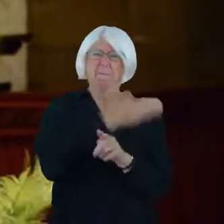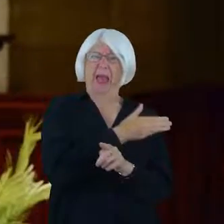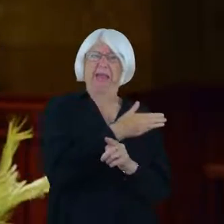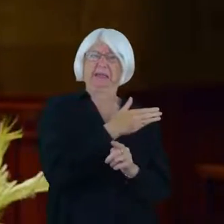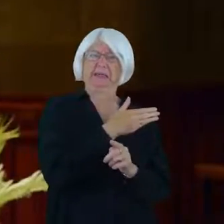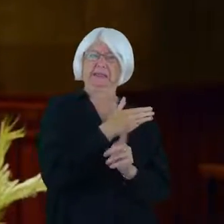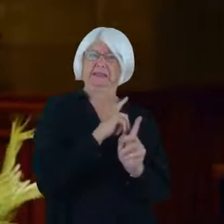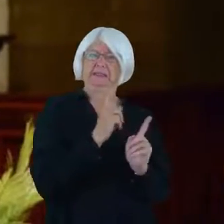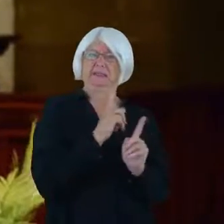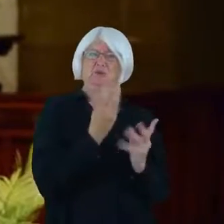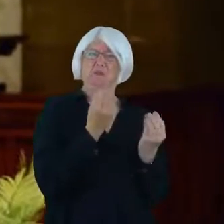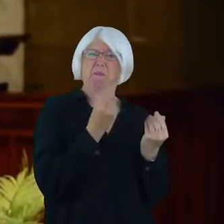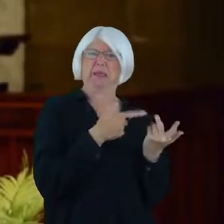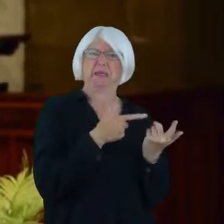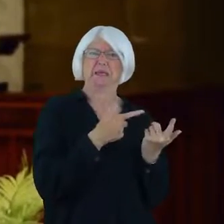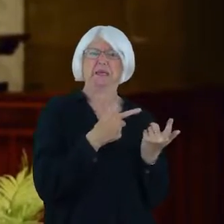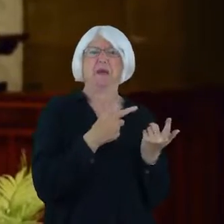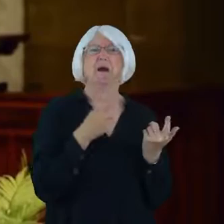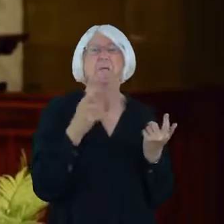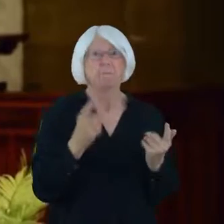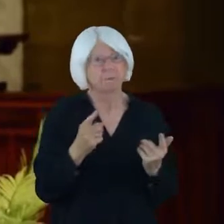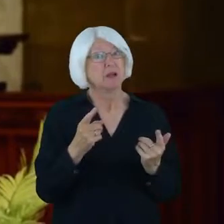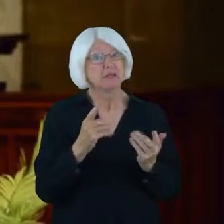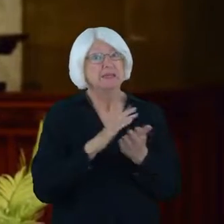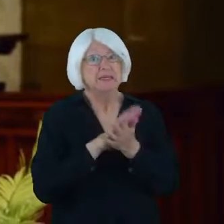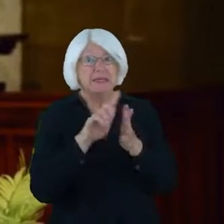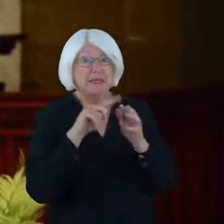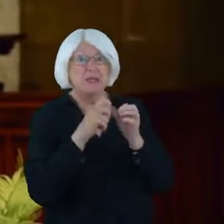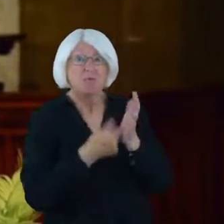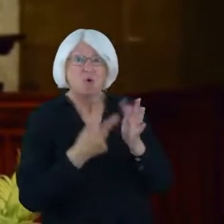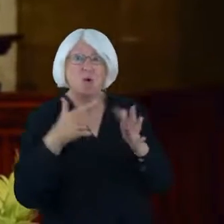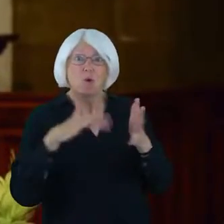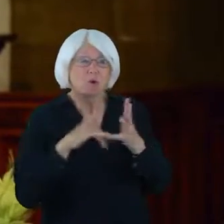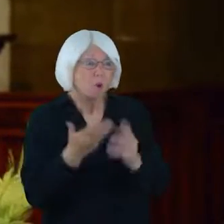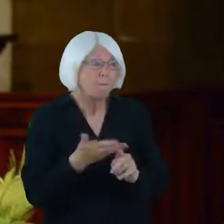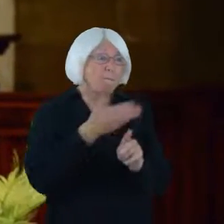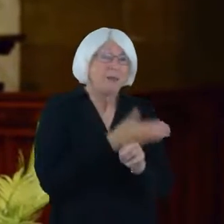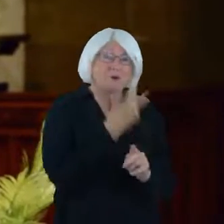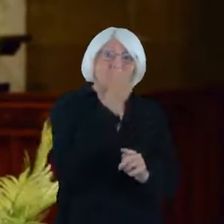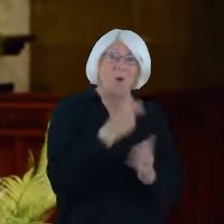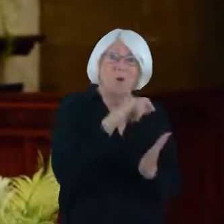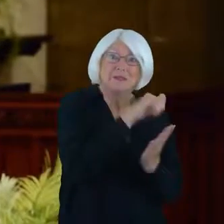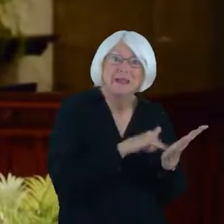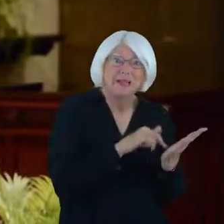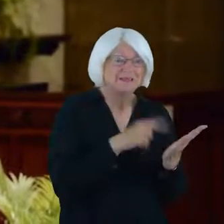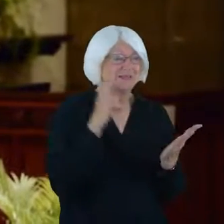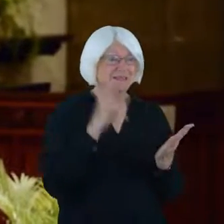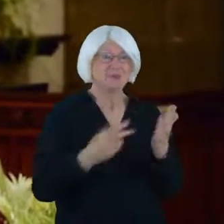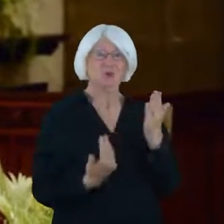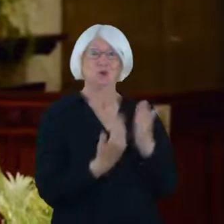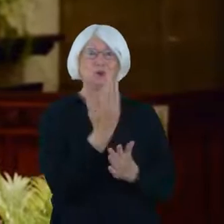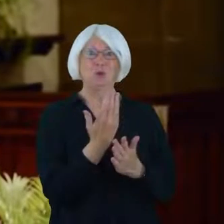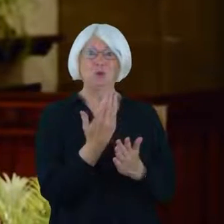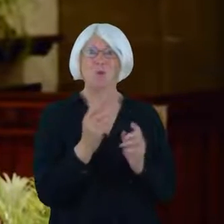that Hebrews goes back for old texts and reads them in new, life-giving ways, we can retrieve